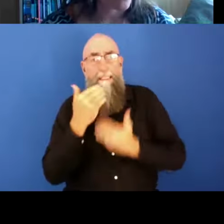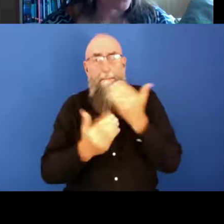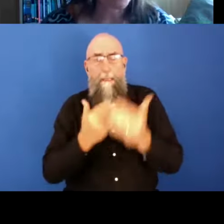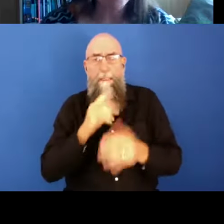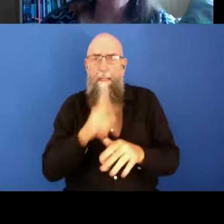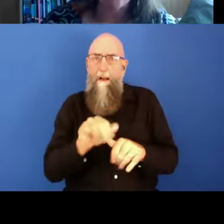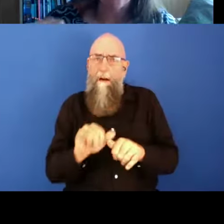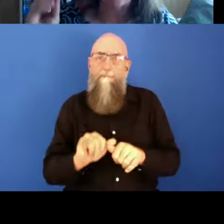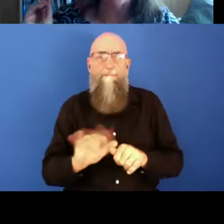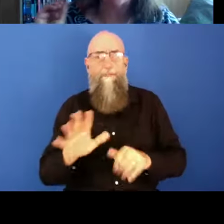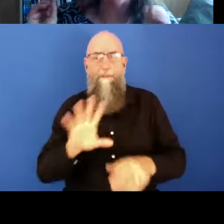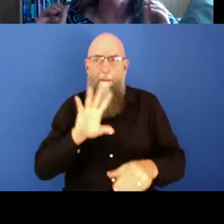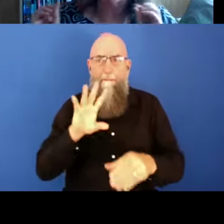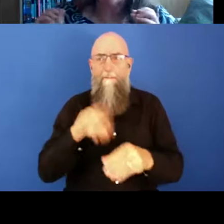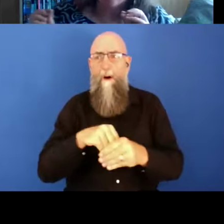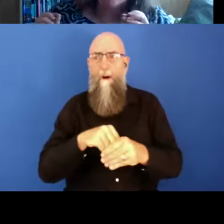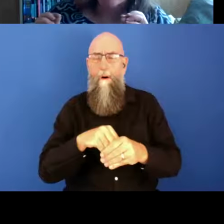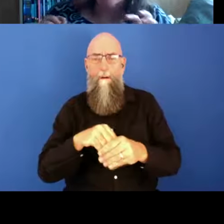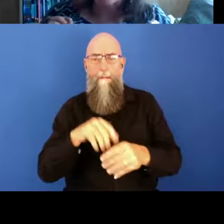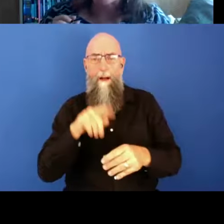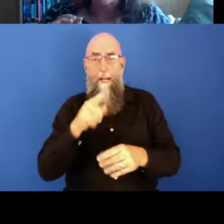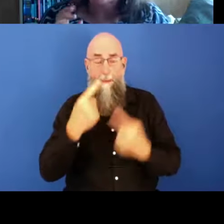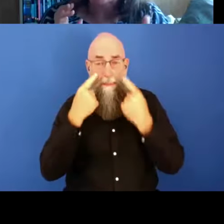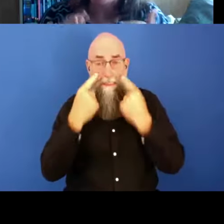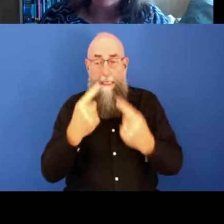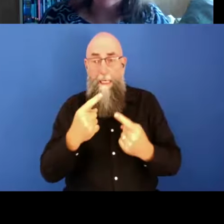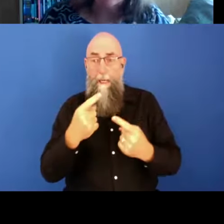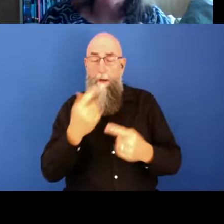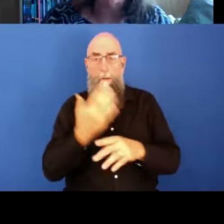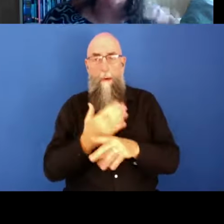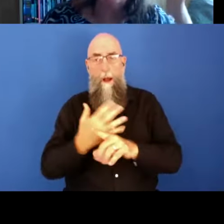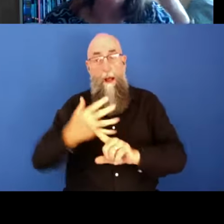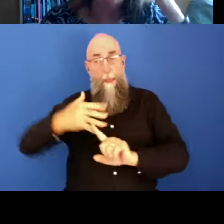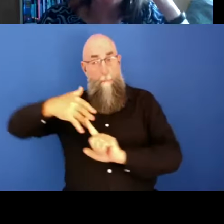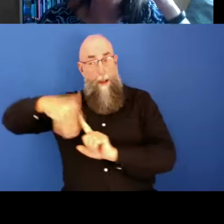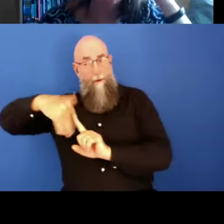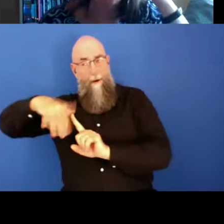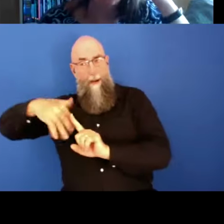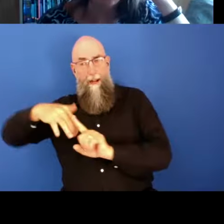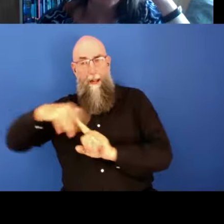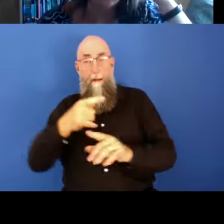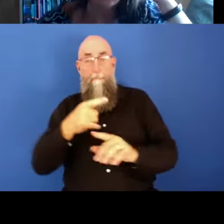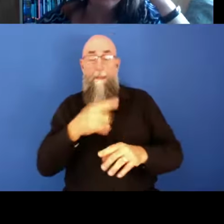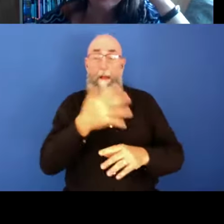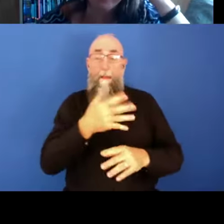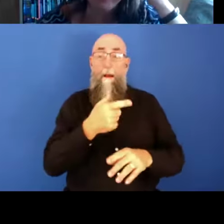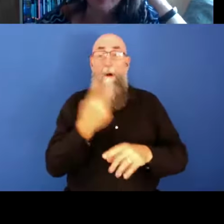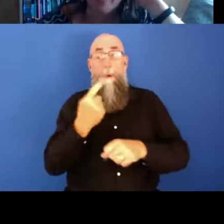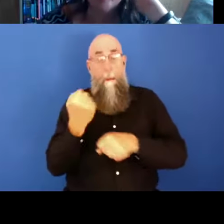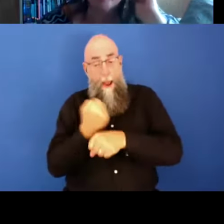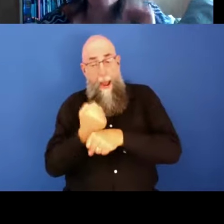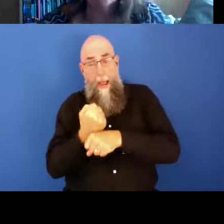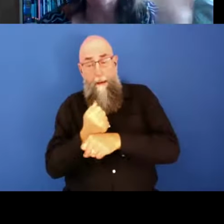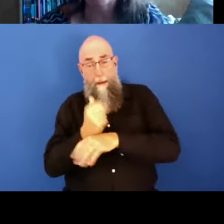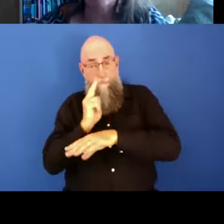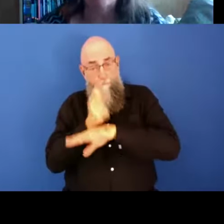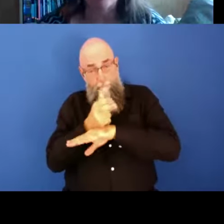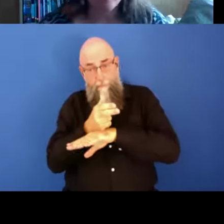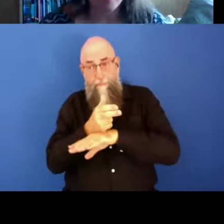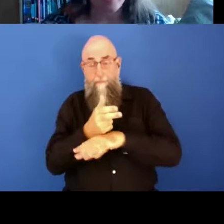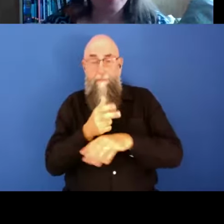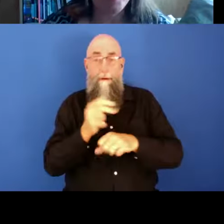also seeing that sort of behind the scenes and the really technical equipment that the filmmaker uh chris bennett had that he brought